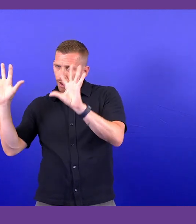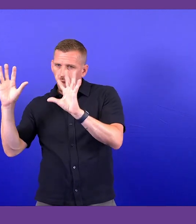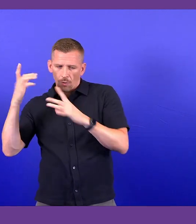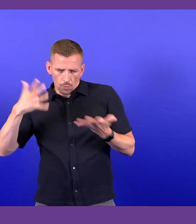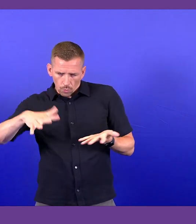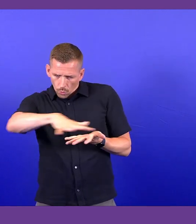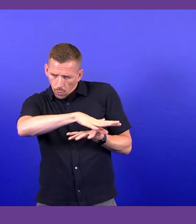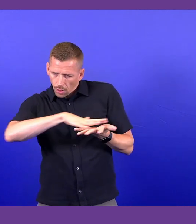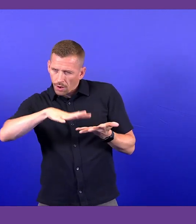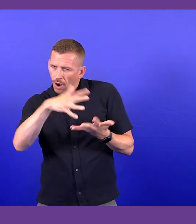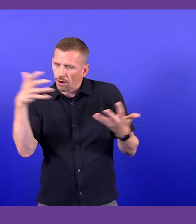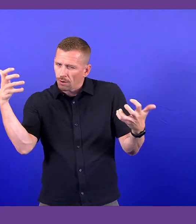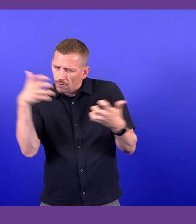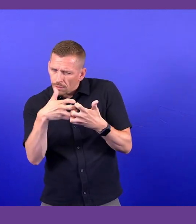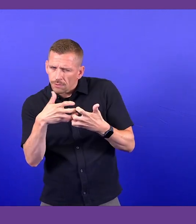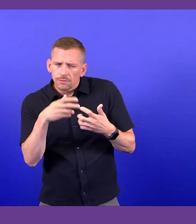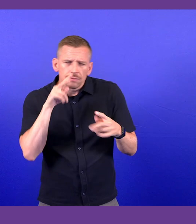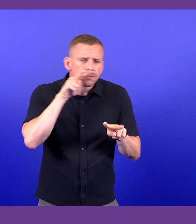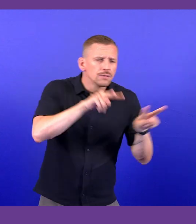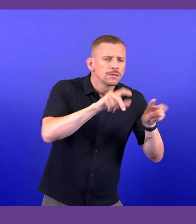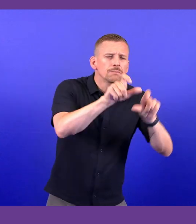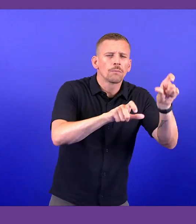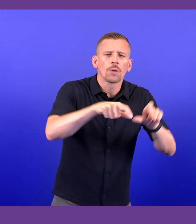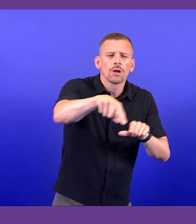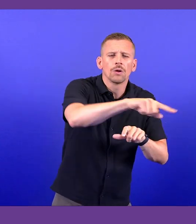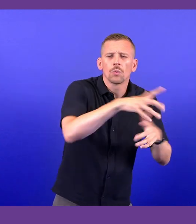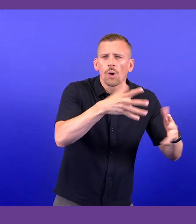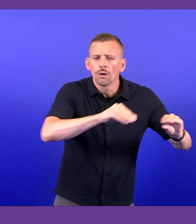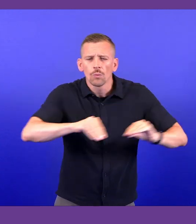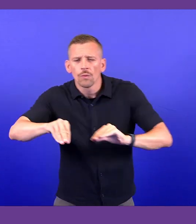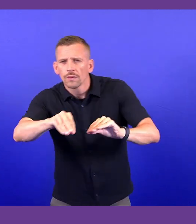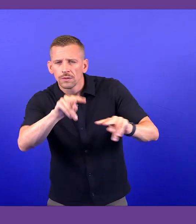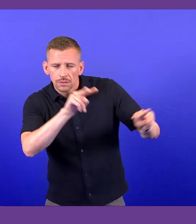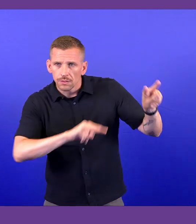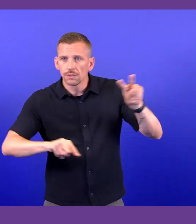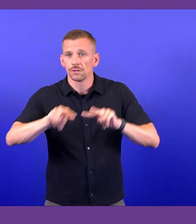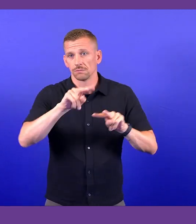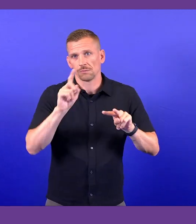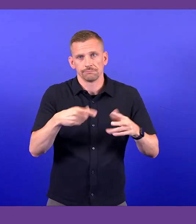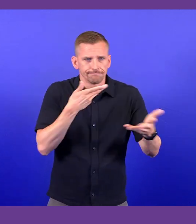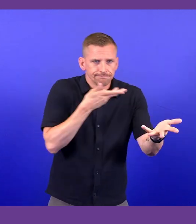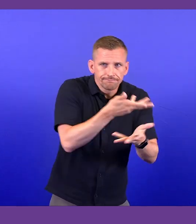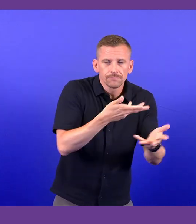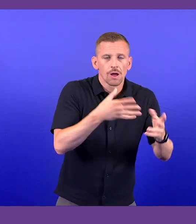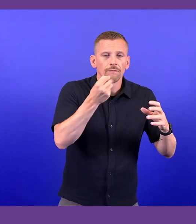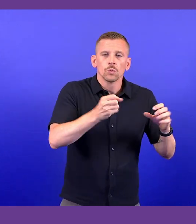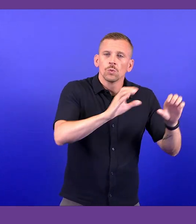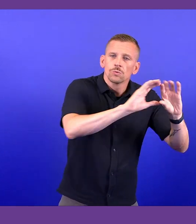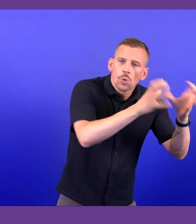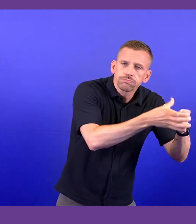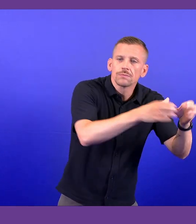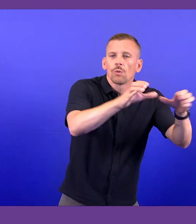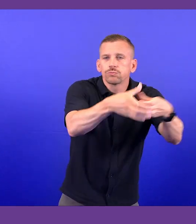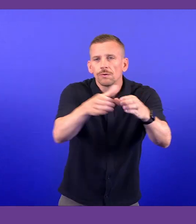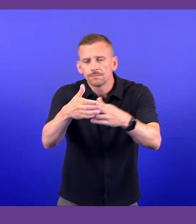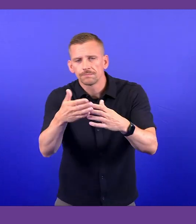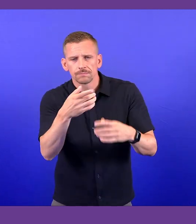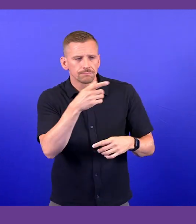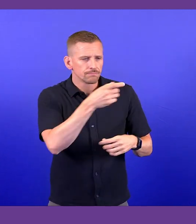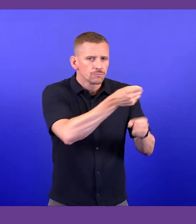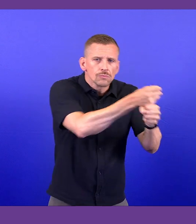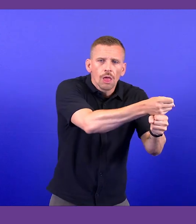members very often have continuous dialogue in place with members of associations representing